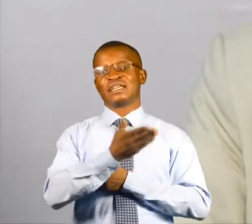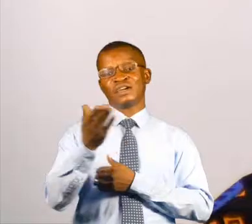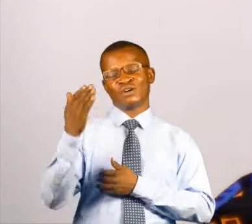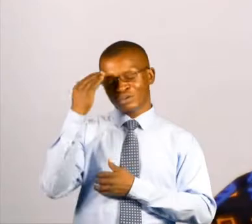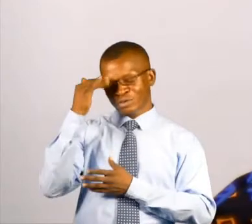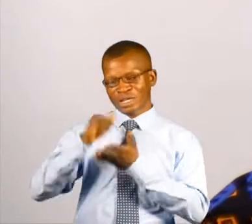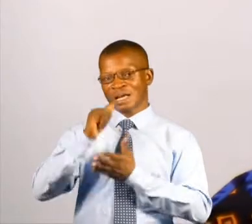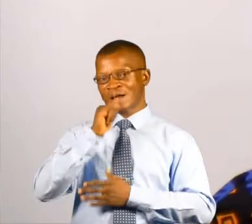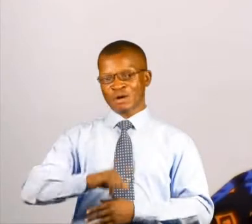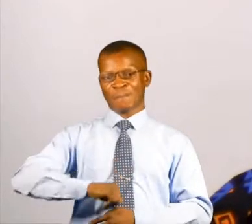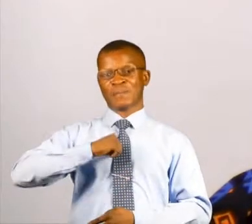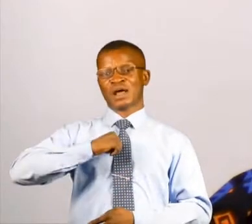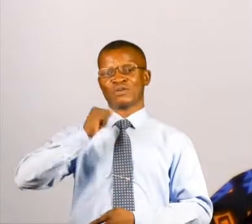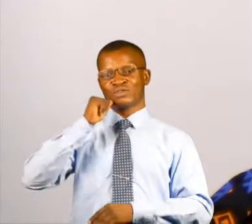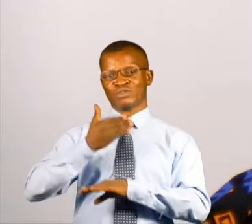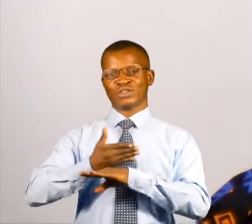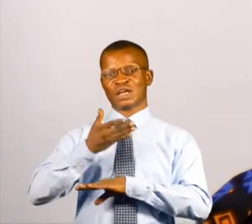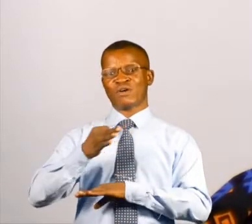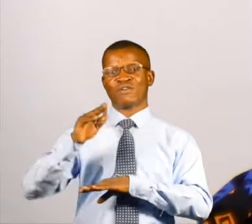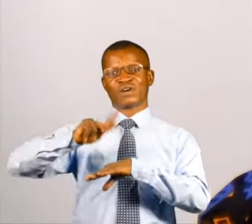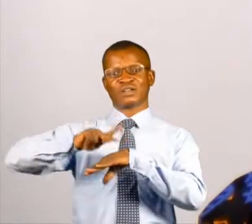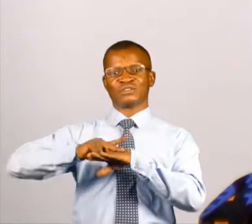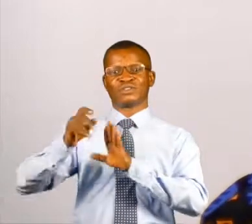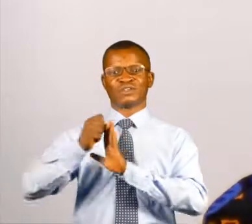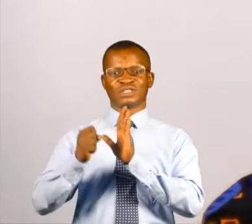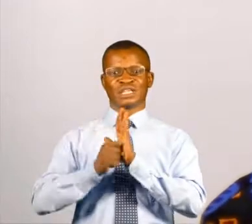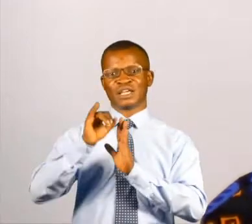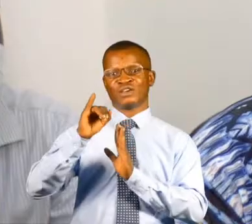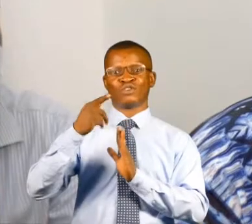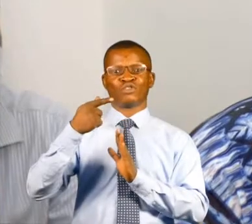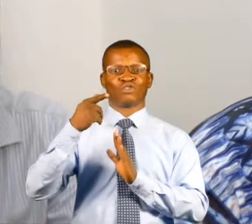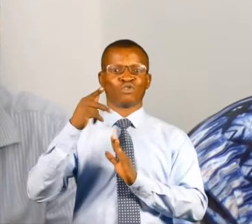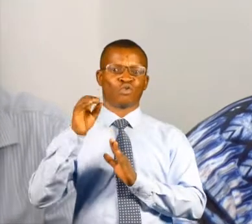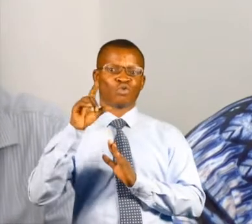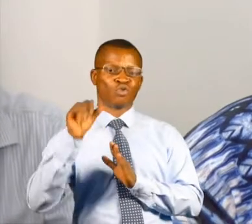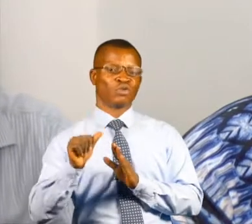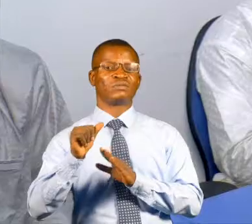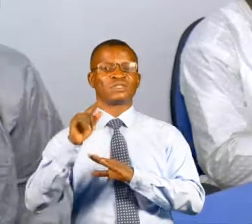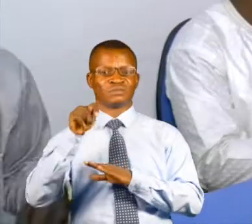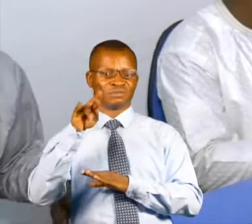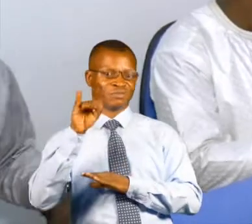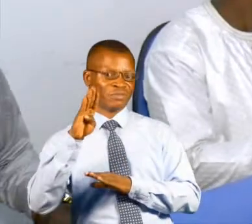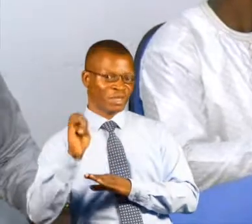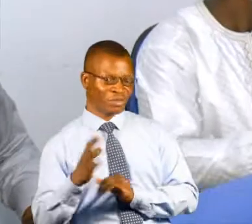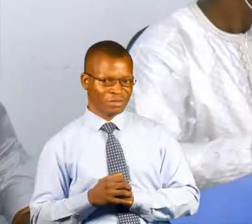They all know I'm a proud daughter of Kaduna State, Ikulu by tribe.